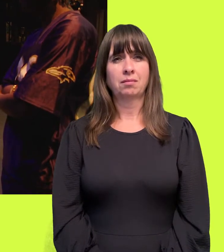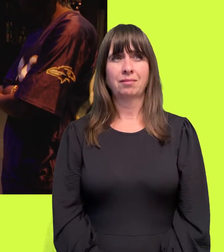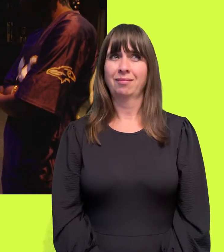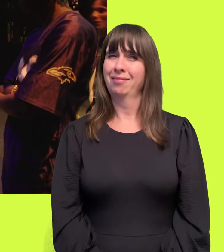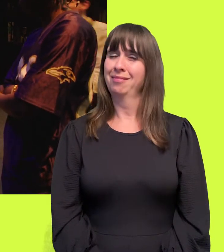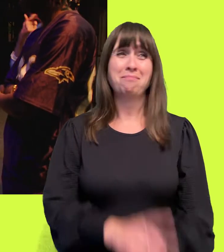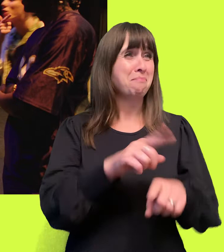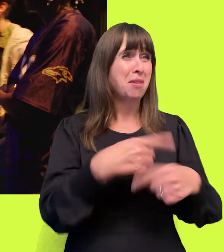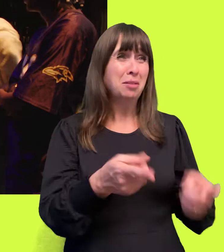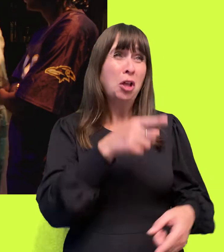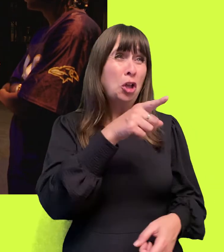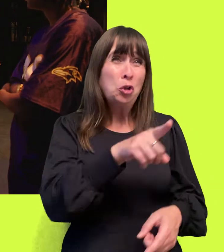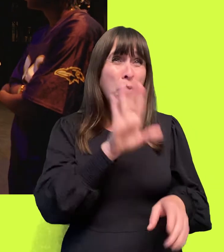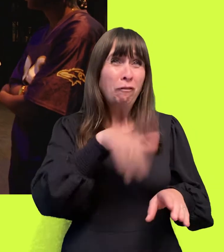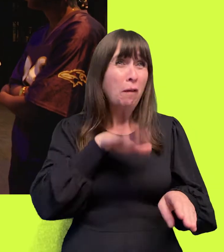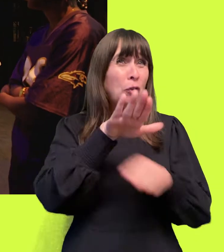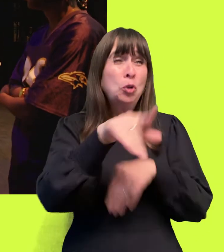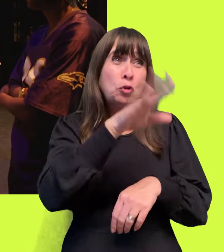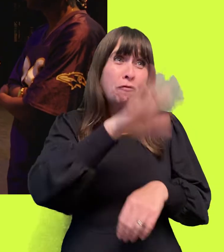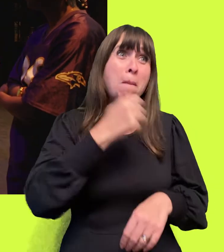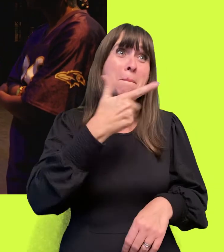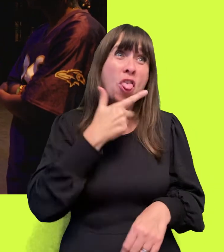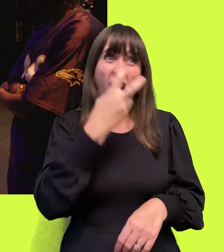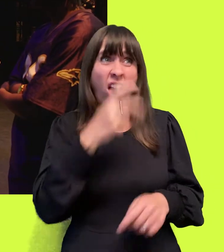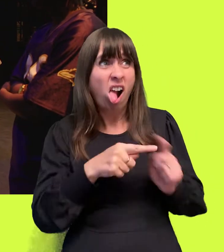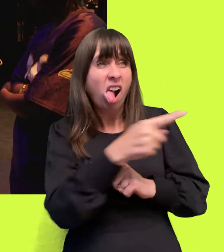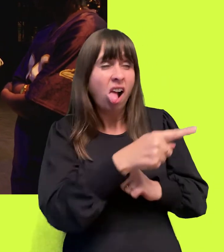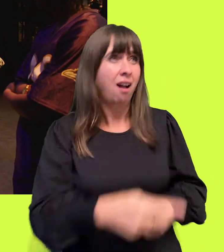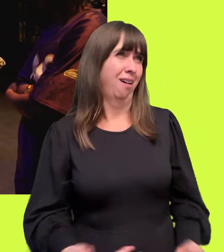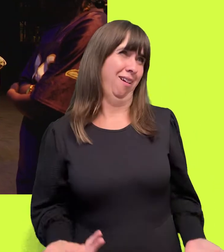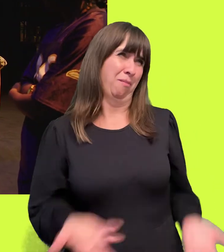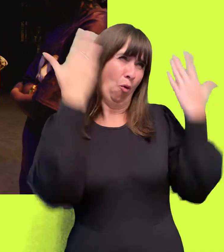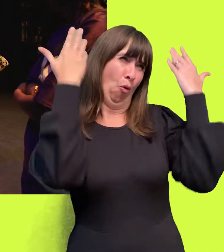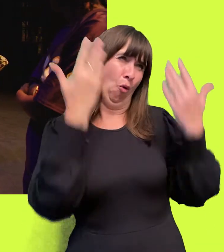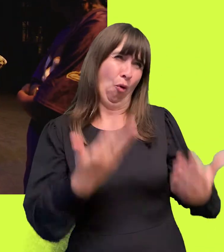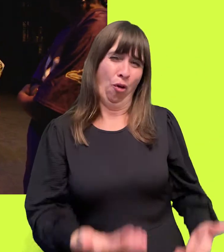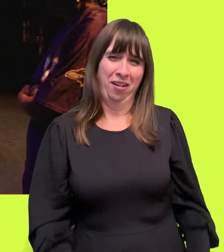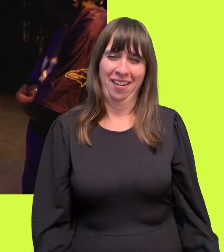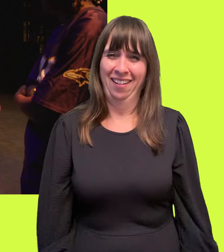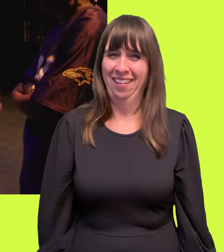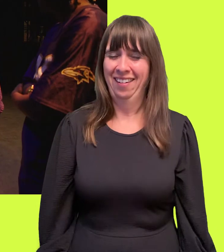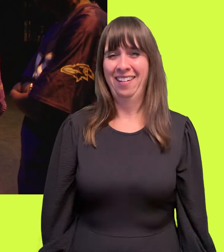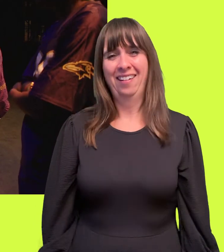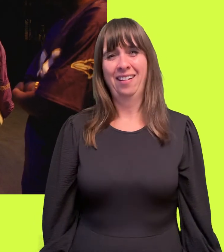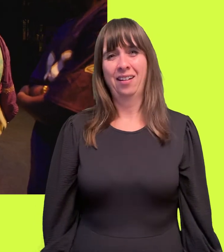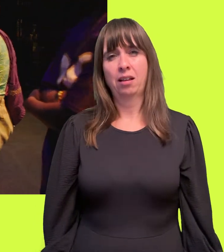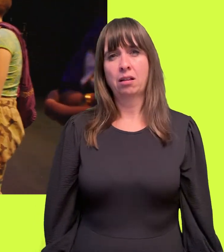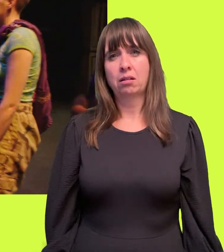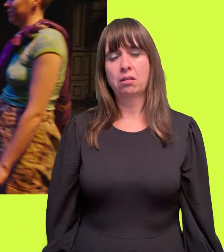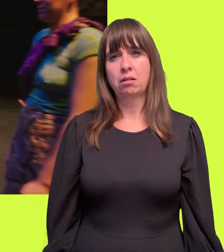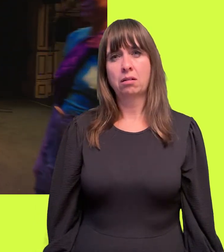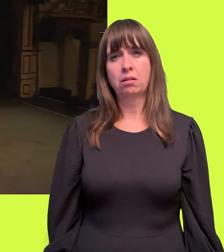No, Eva, you're from Mawrth, which is just up the A470, not from the future. Come on, like... No, you're right,